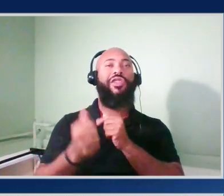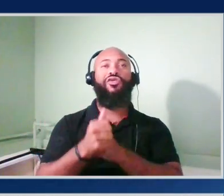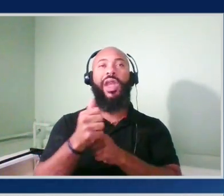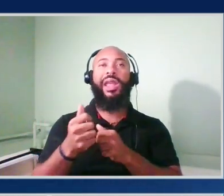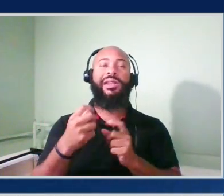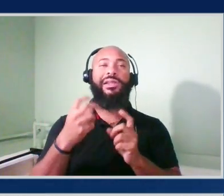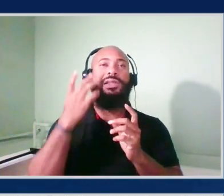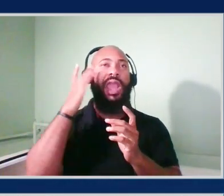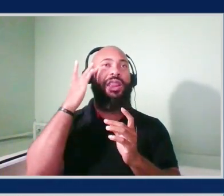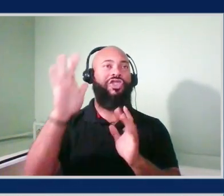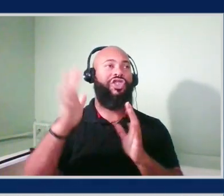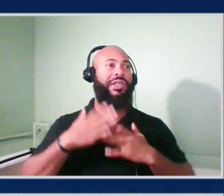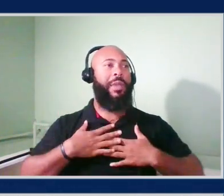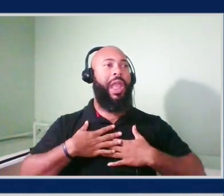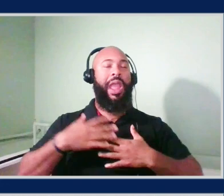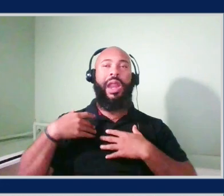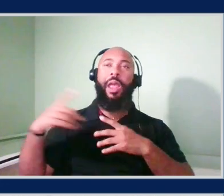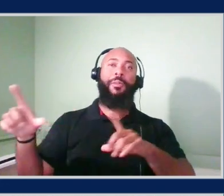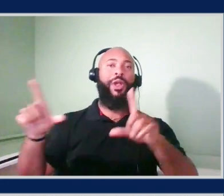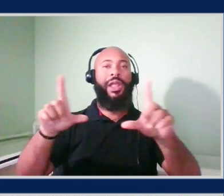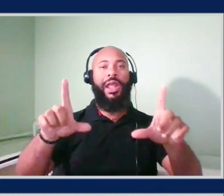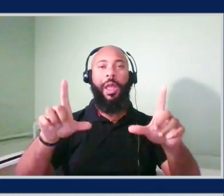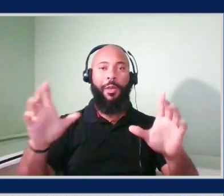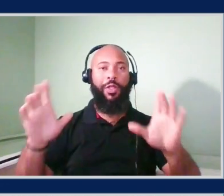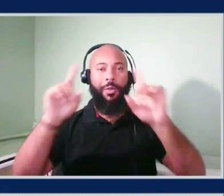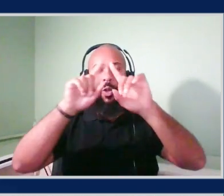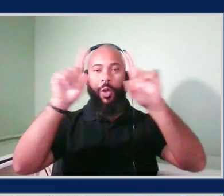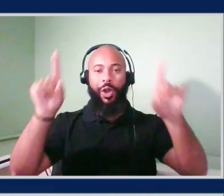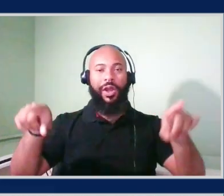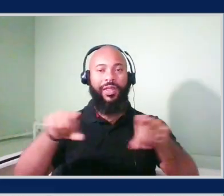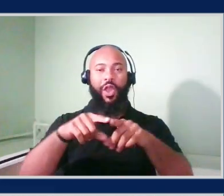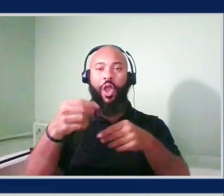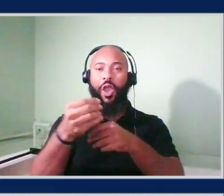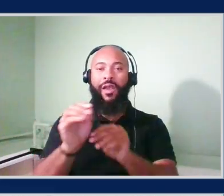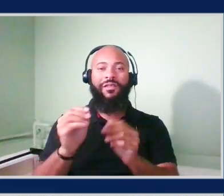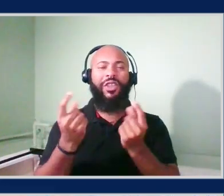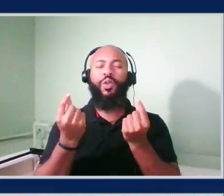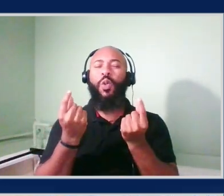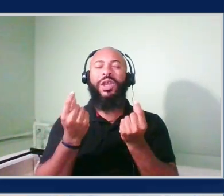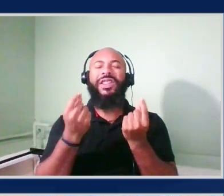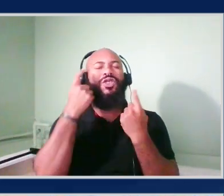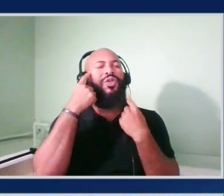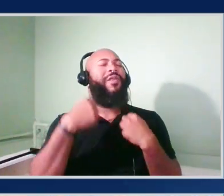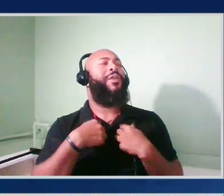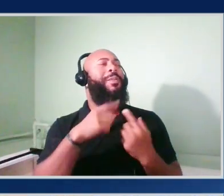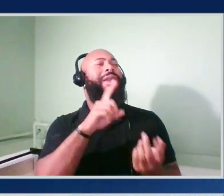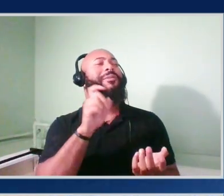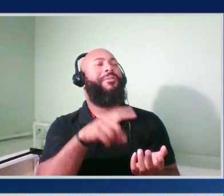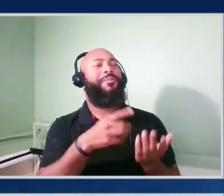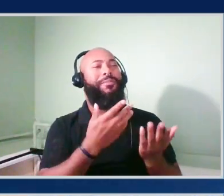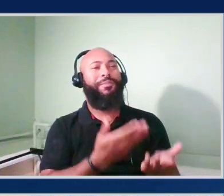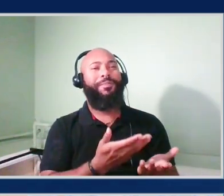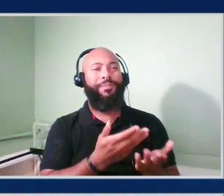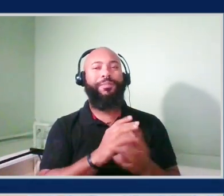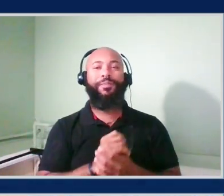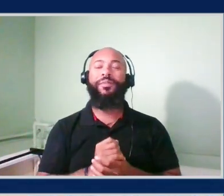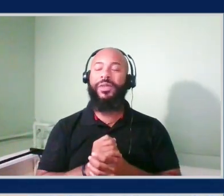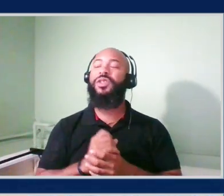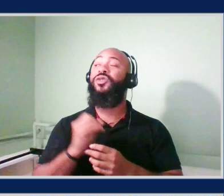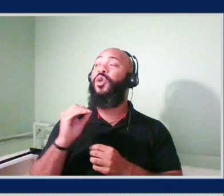on the board, have it up on the screen in the office, something like that. What can that do for me? So this could help you